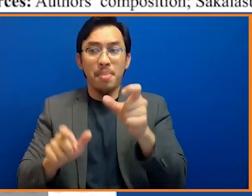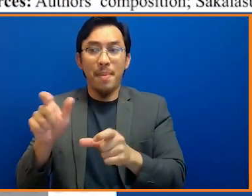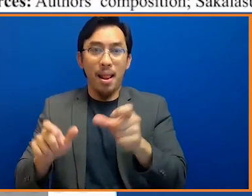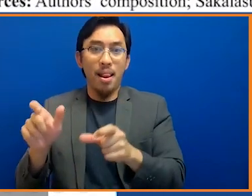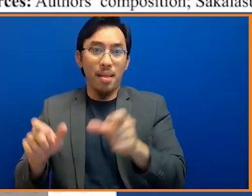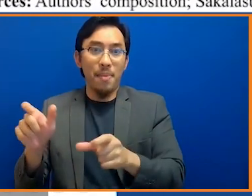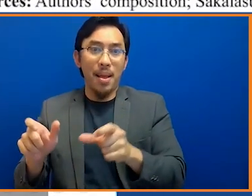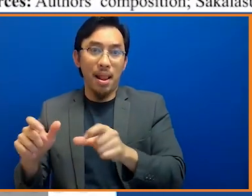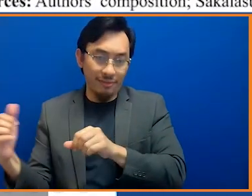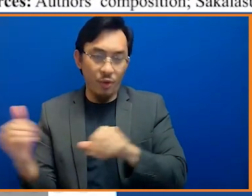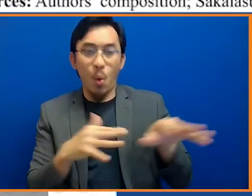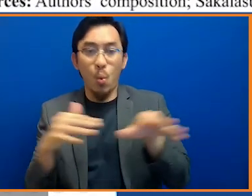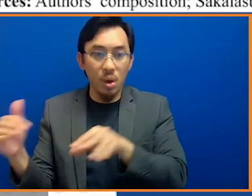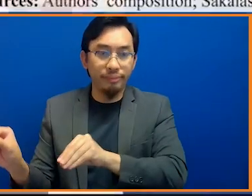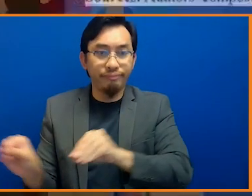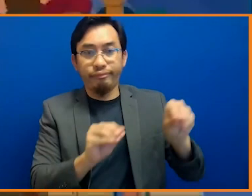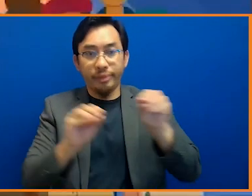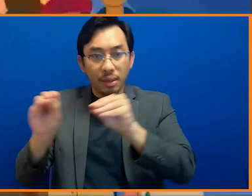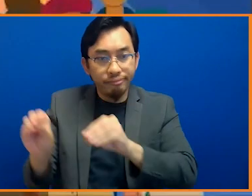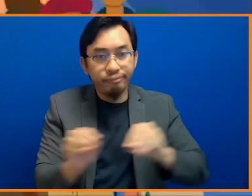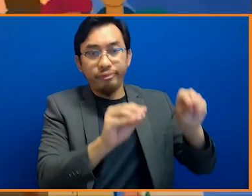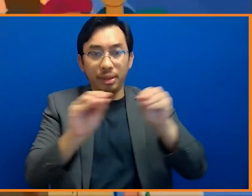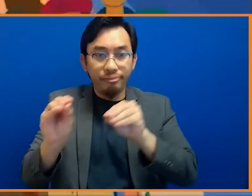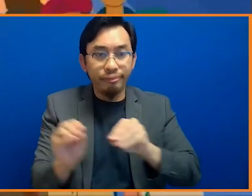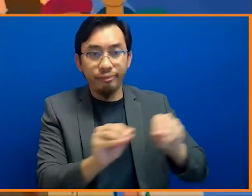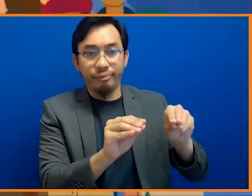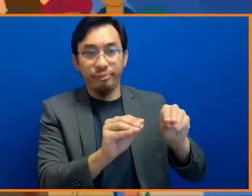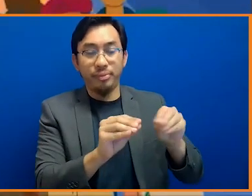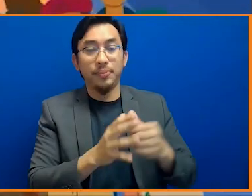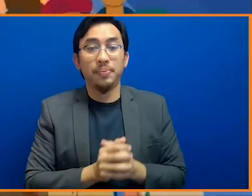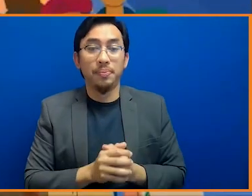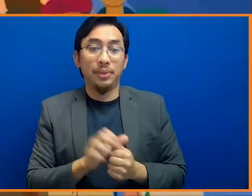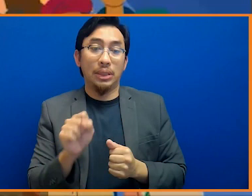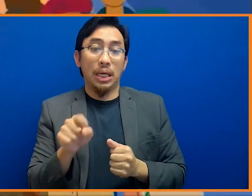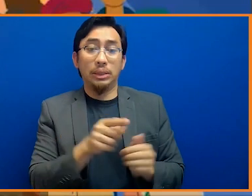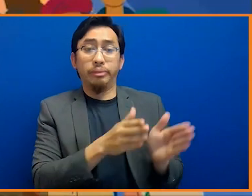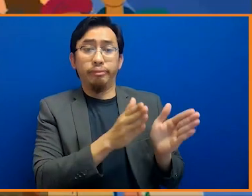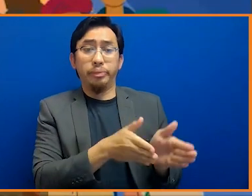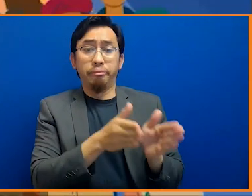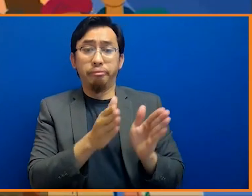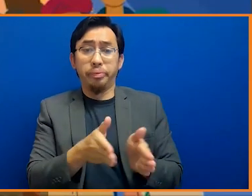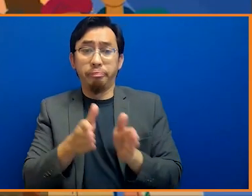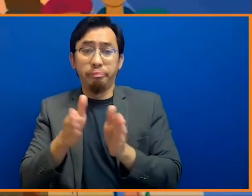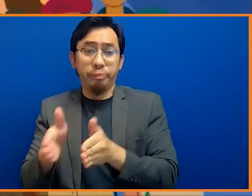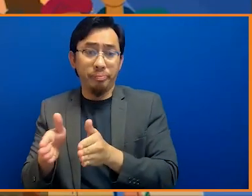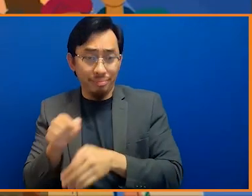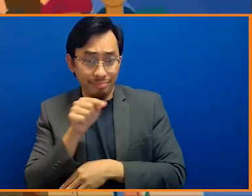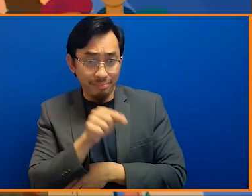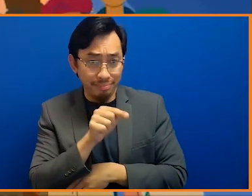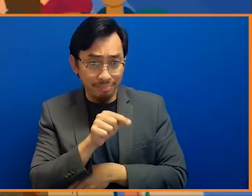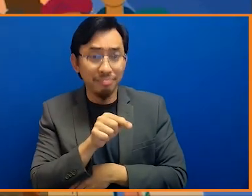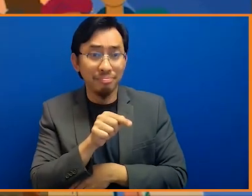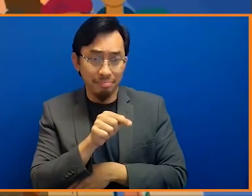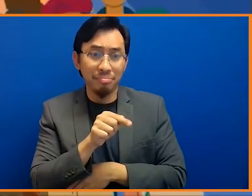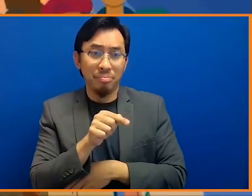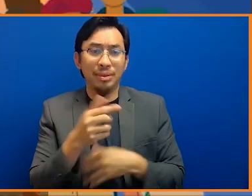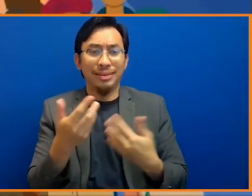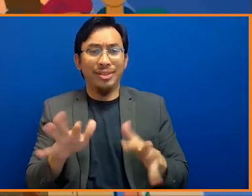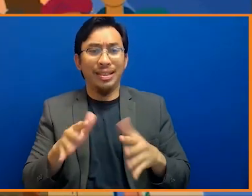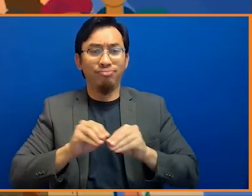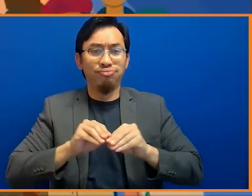these um, a general spaces of tsunami early warning system that published